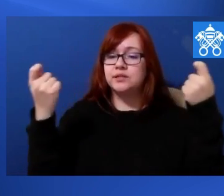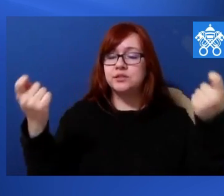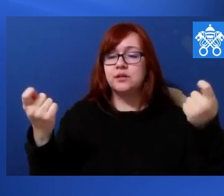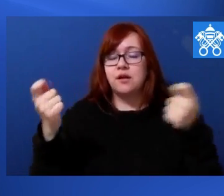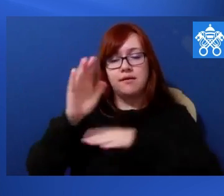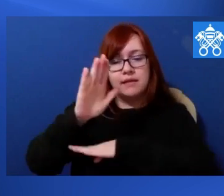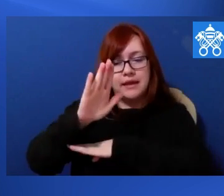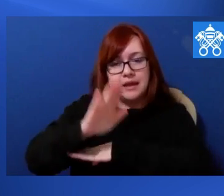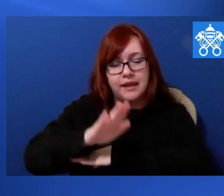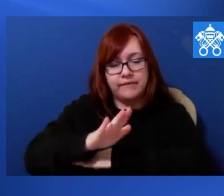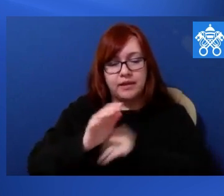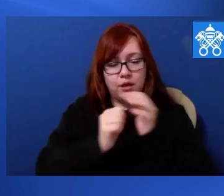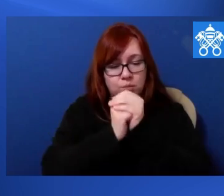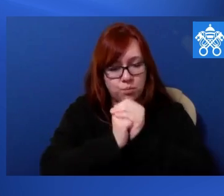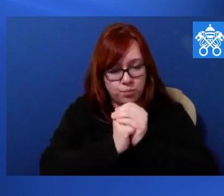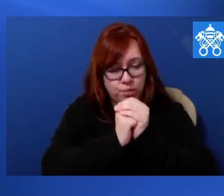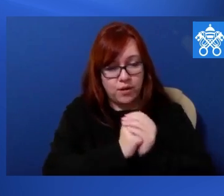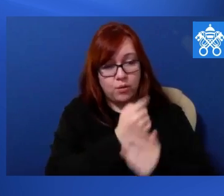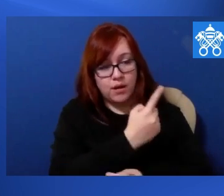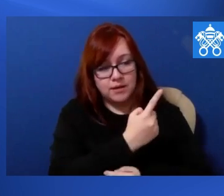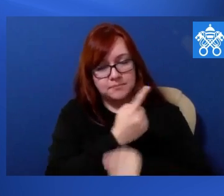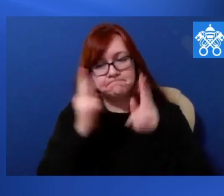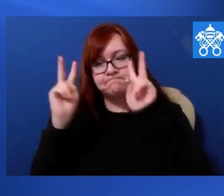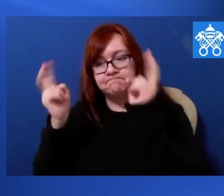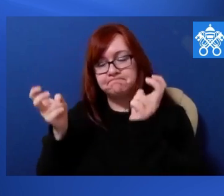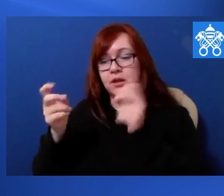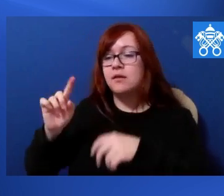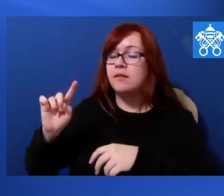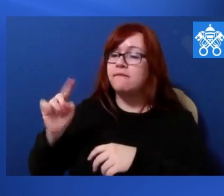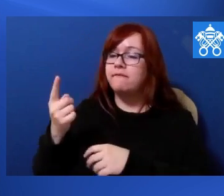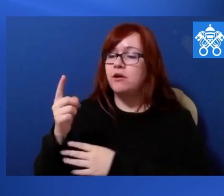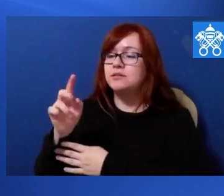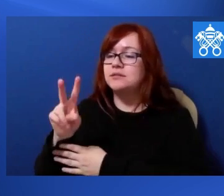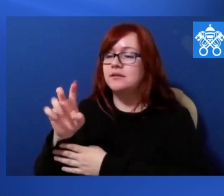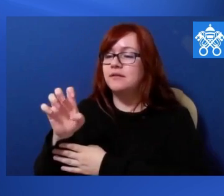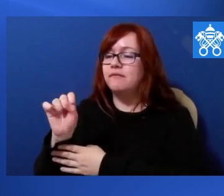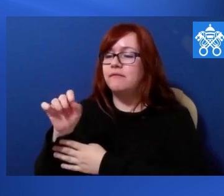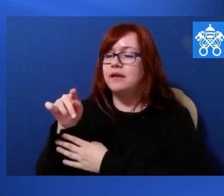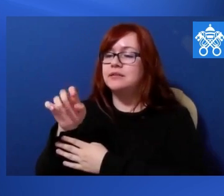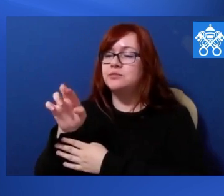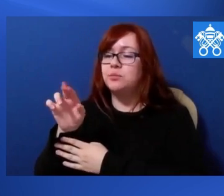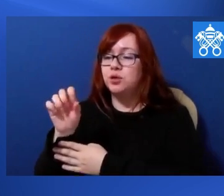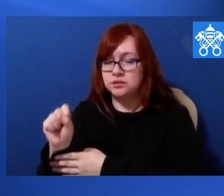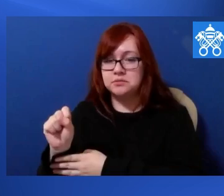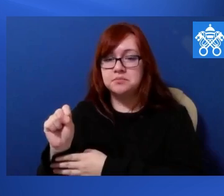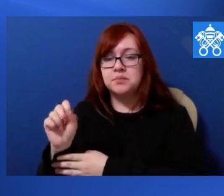of Evening Prayer 1, or also known as First Vespers and the singing of the Te